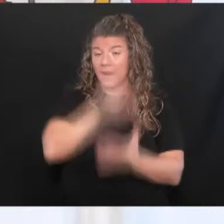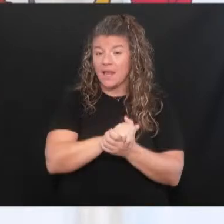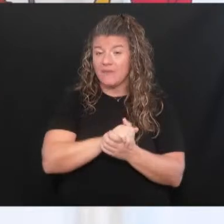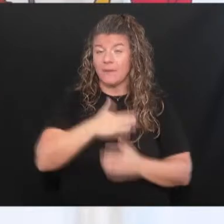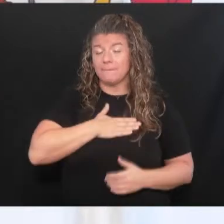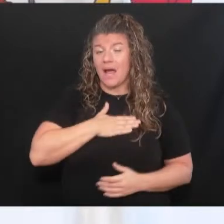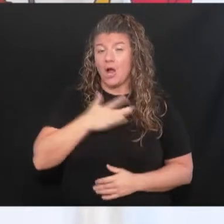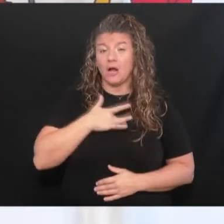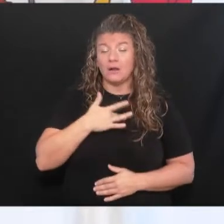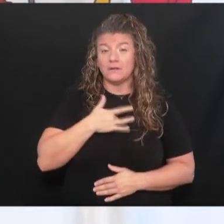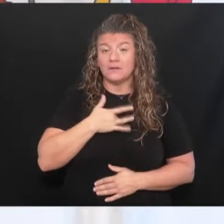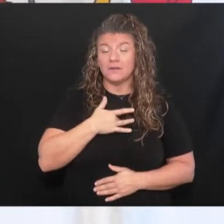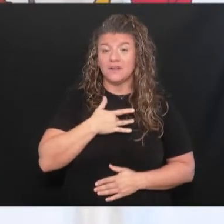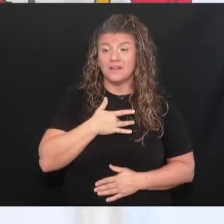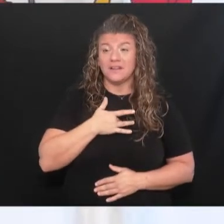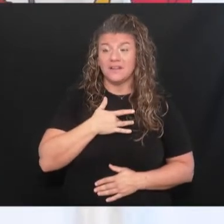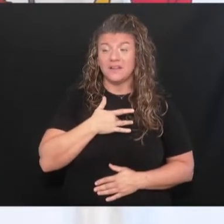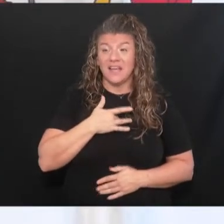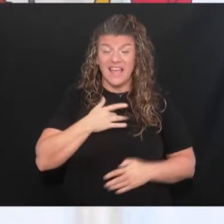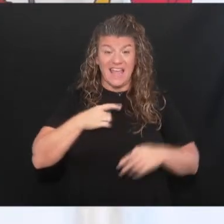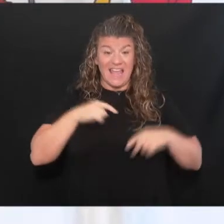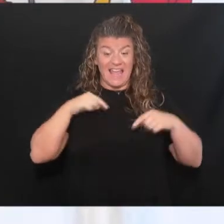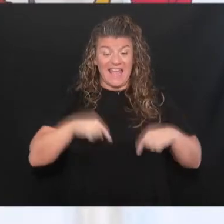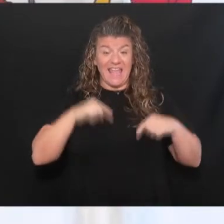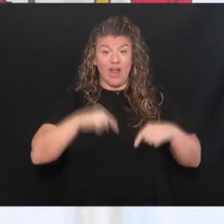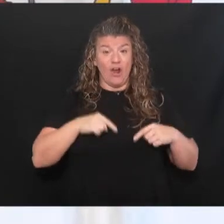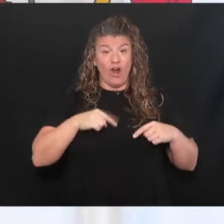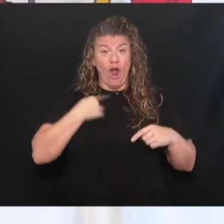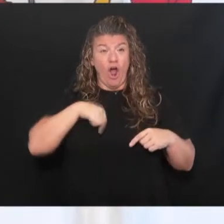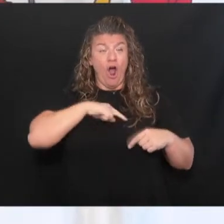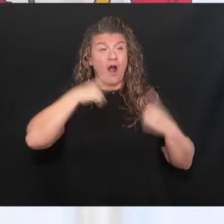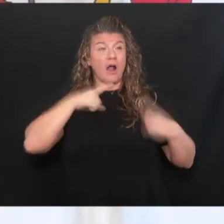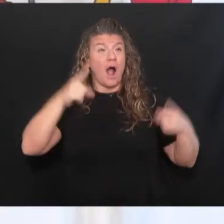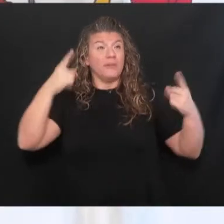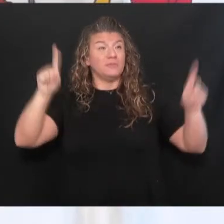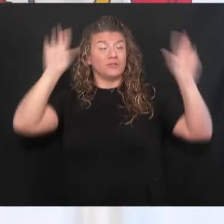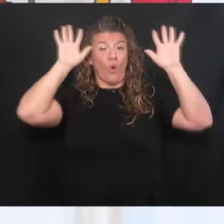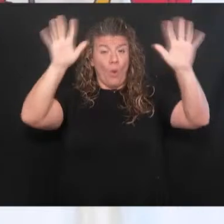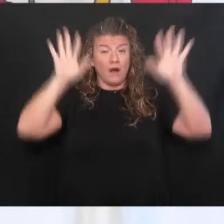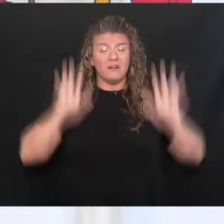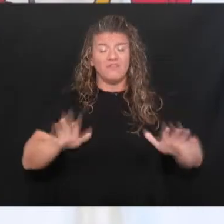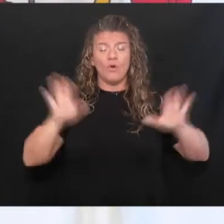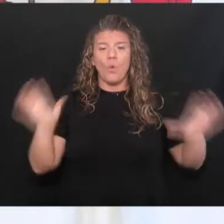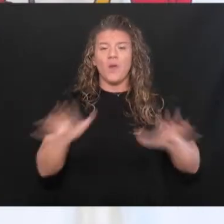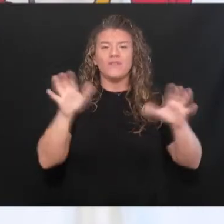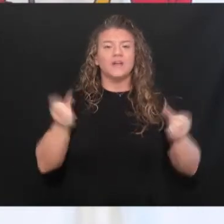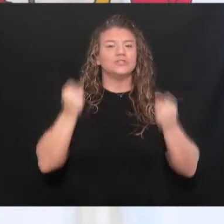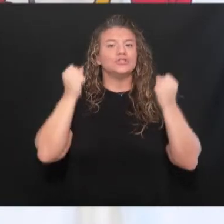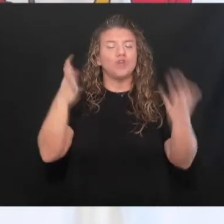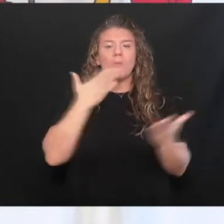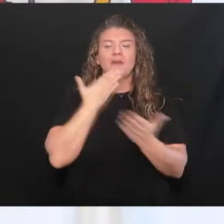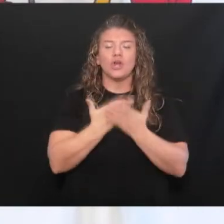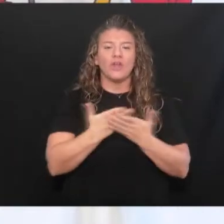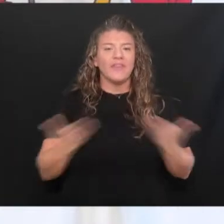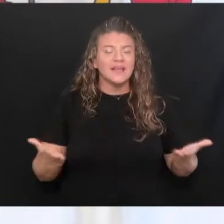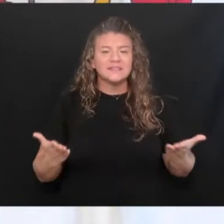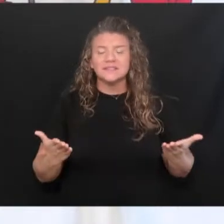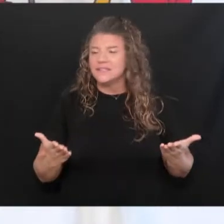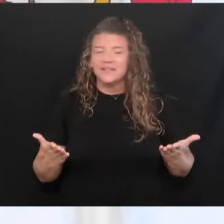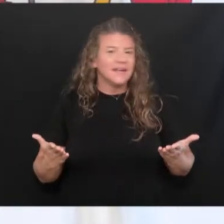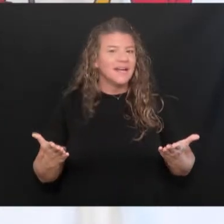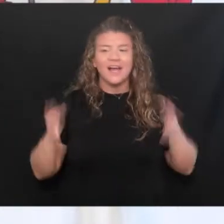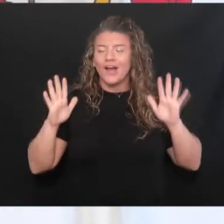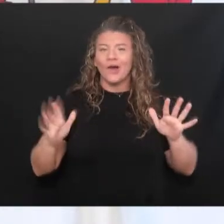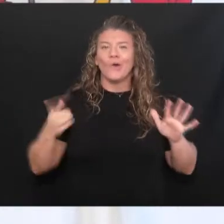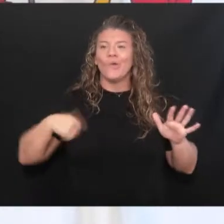that we have got so many accomplishments in West Virginia. We've done so many good things. We have absolutely knocked it